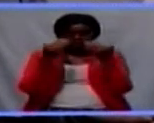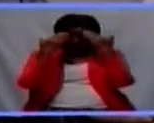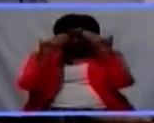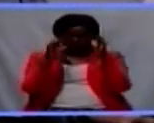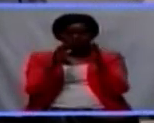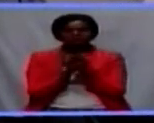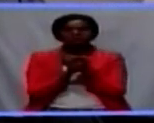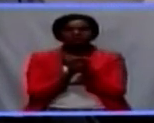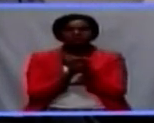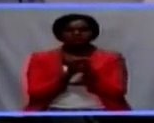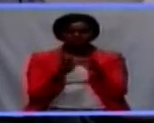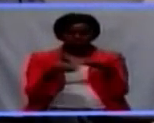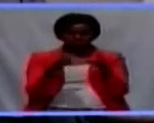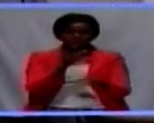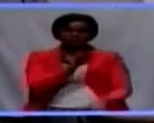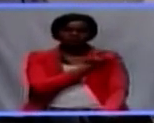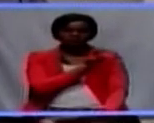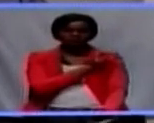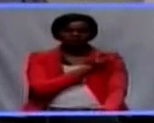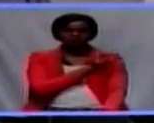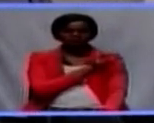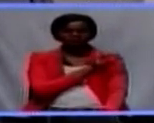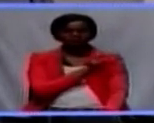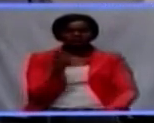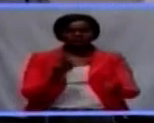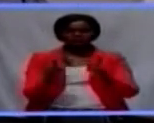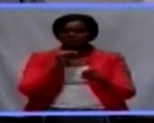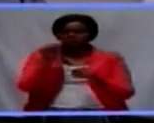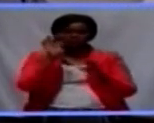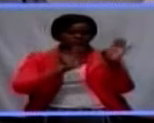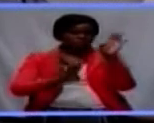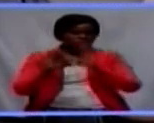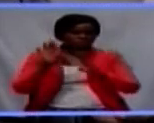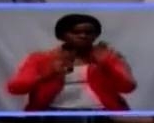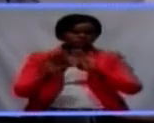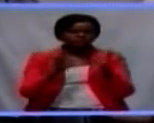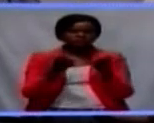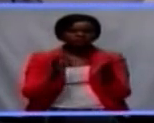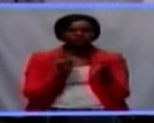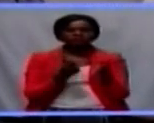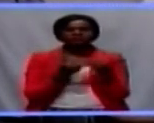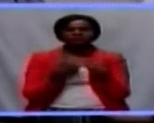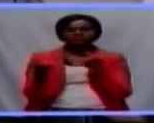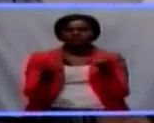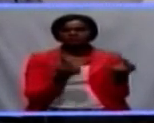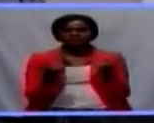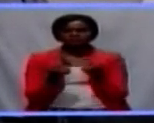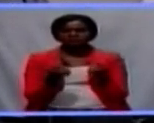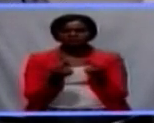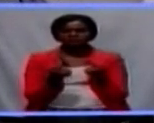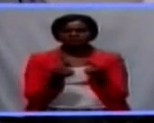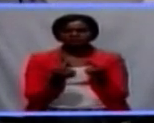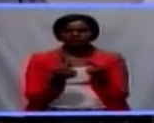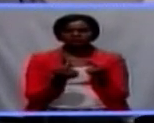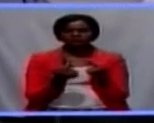that when we give to the police, the smugglers don't go to harass them. And we have had situations where smugglers have grabbed